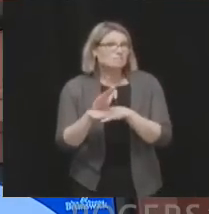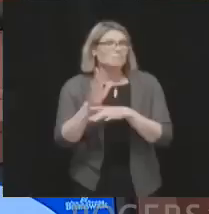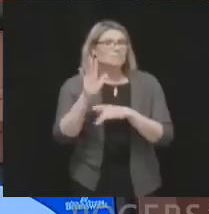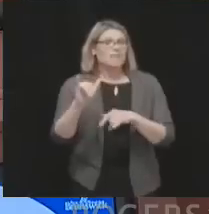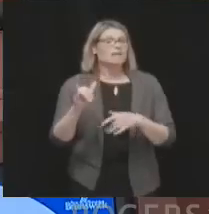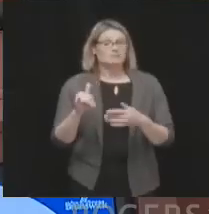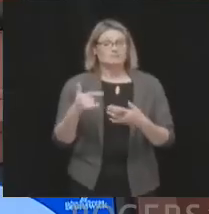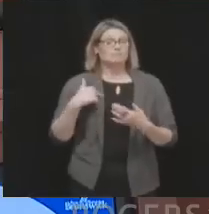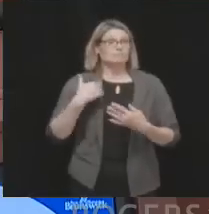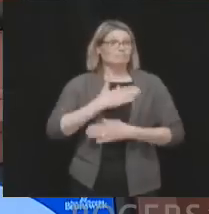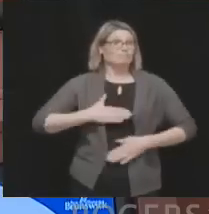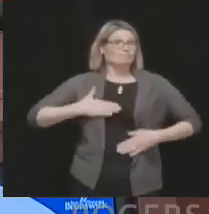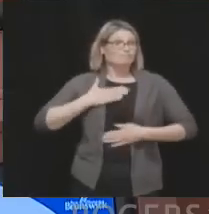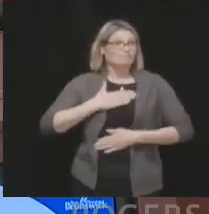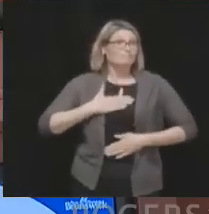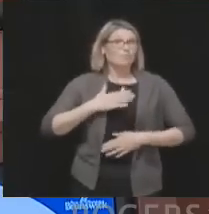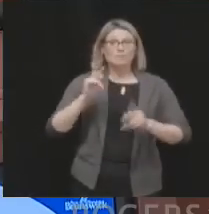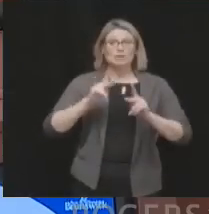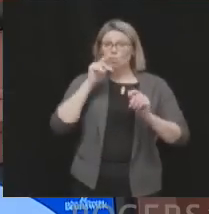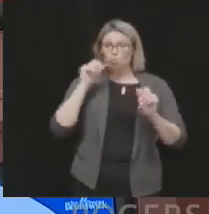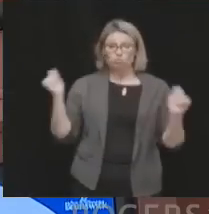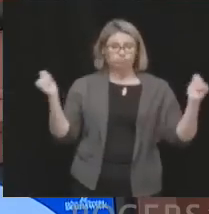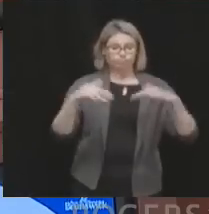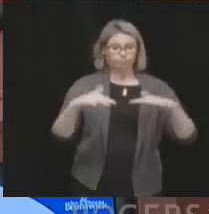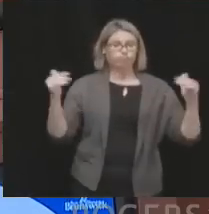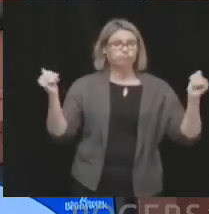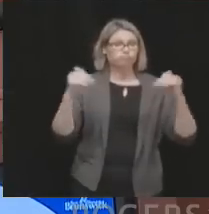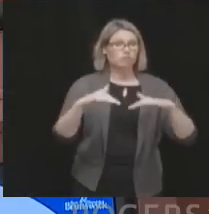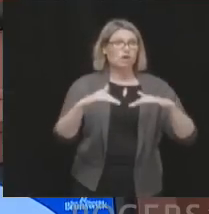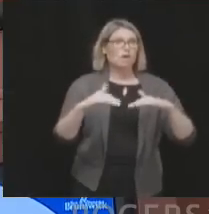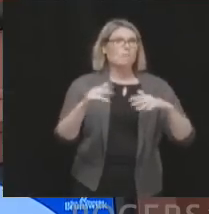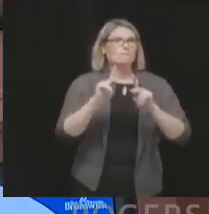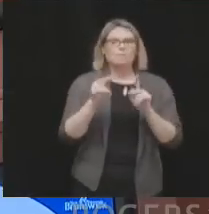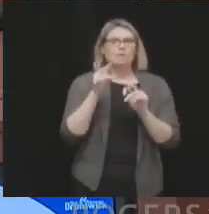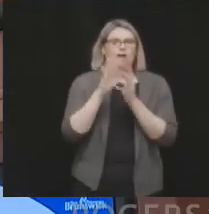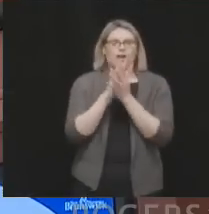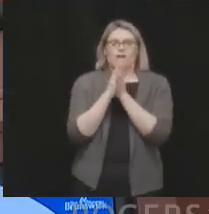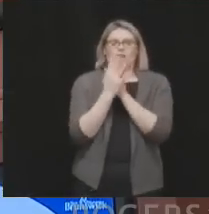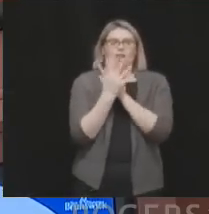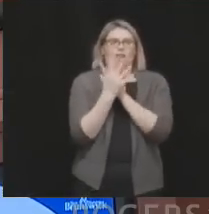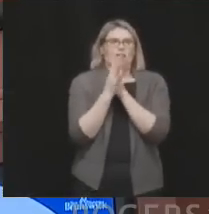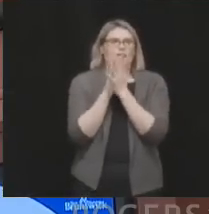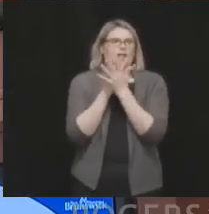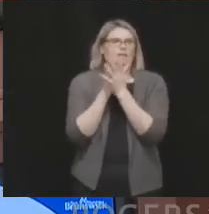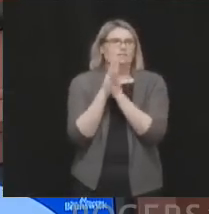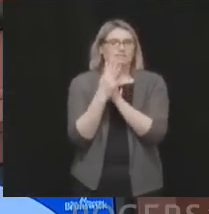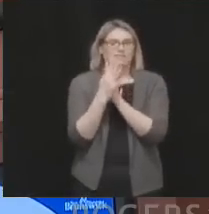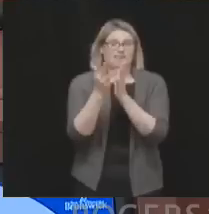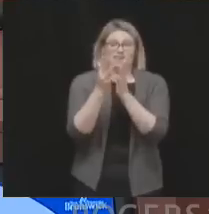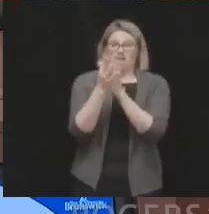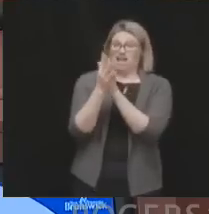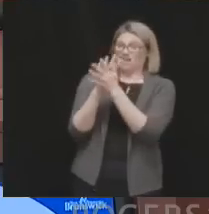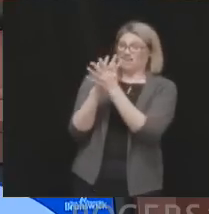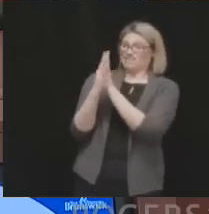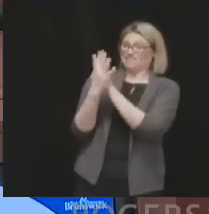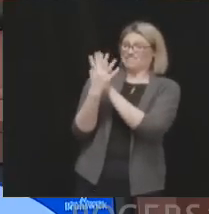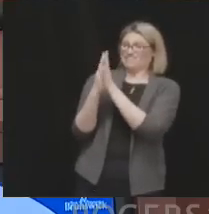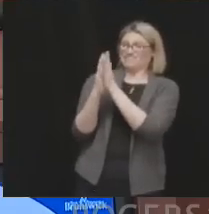out how to do things differently to ensure that people can pursue their